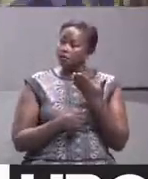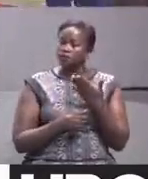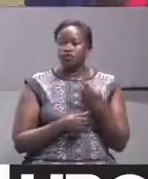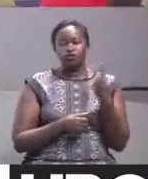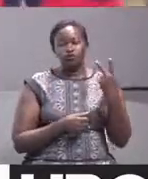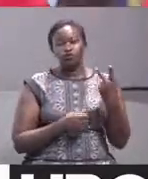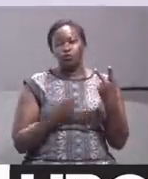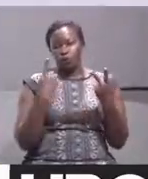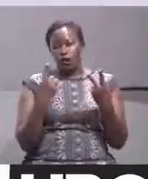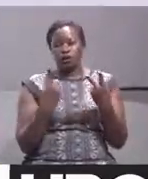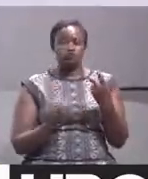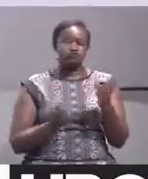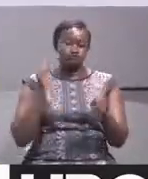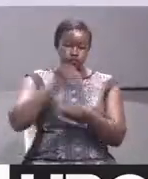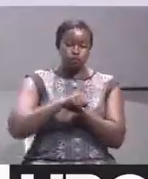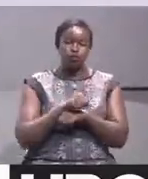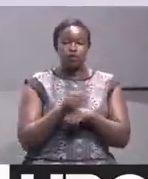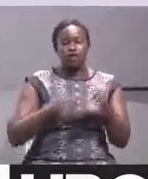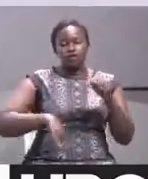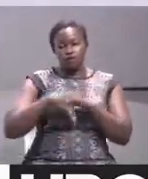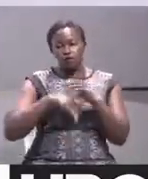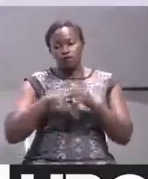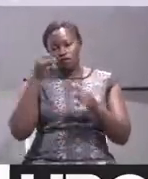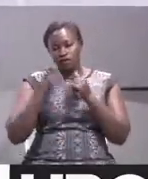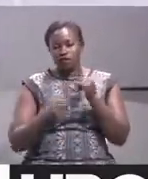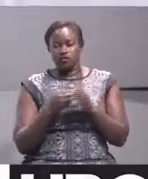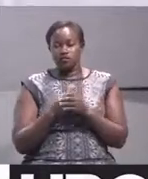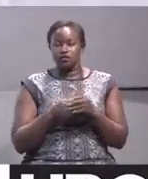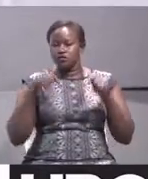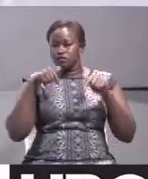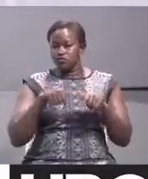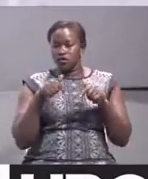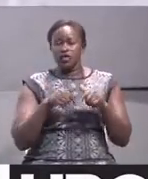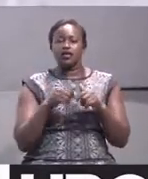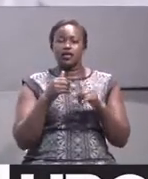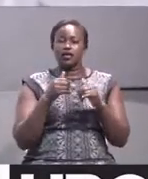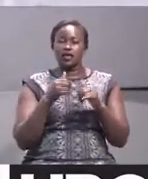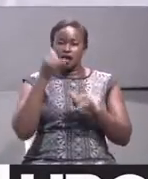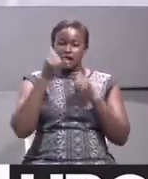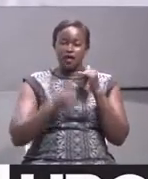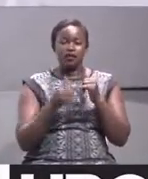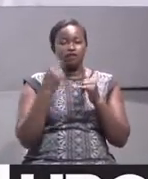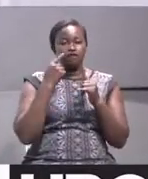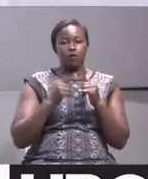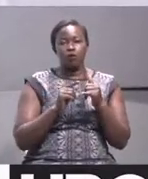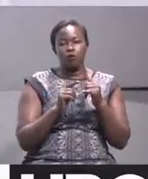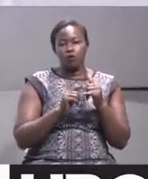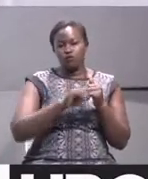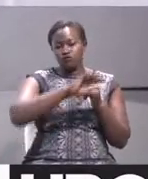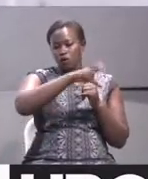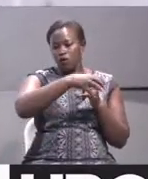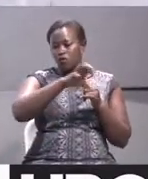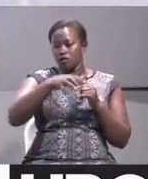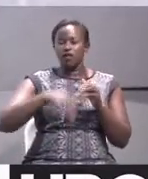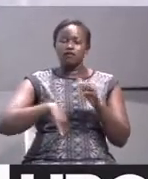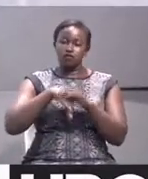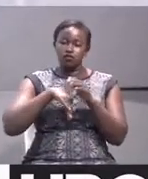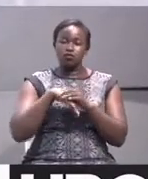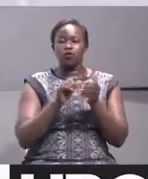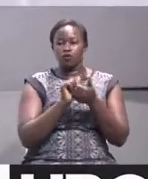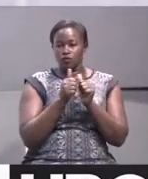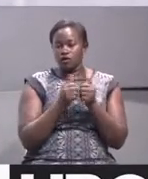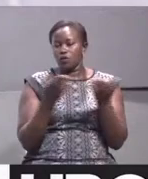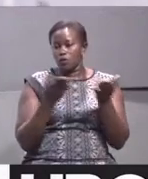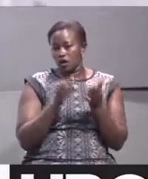the football final. Today we are at the climax of the Gombola football competitions in